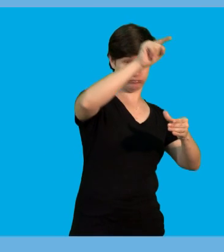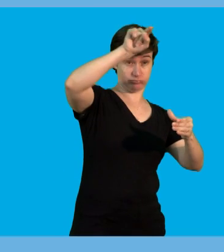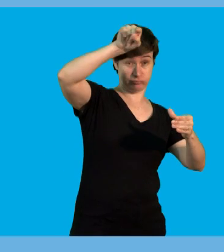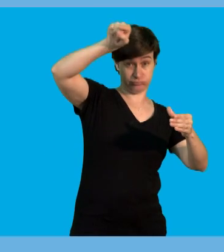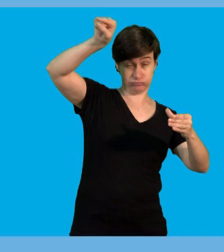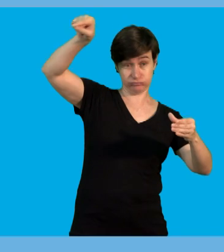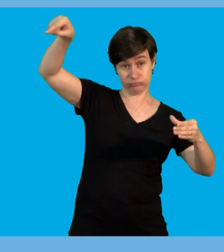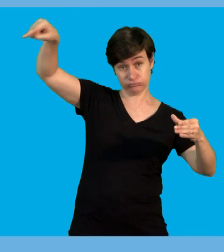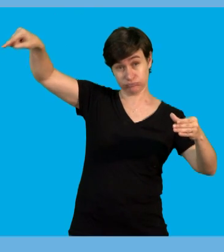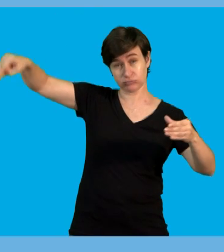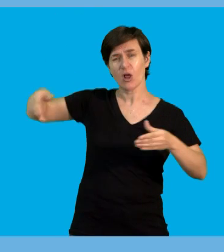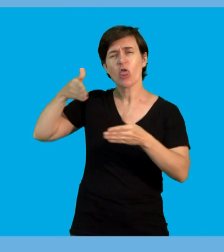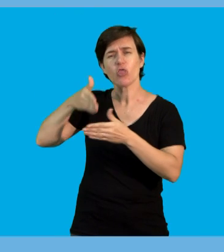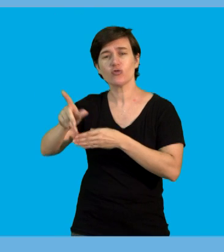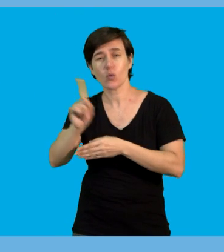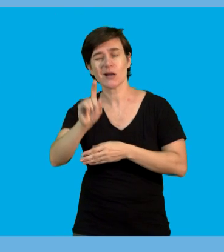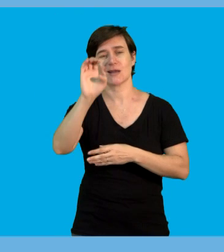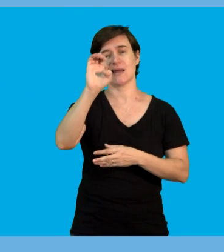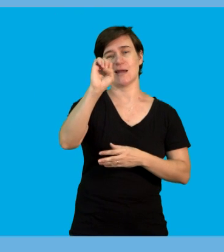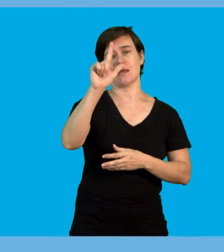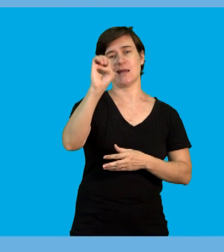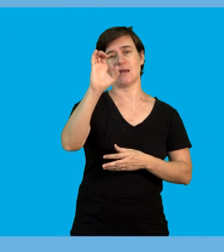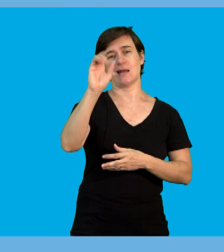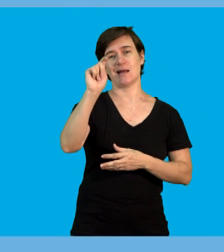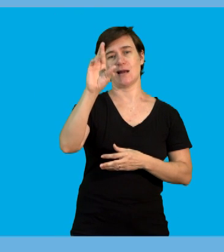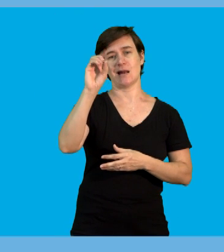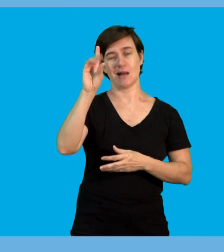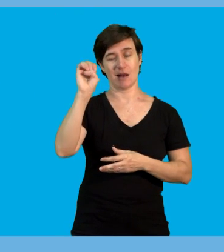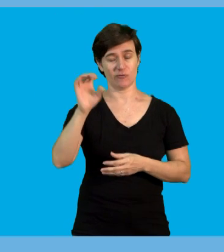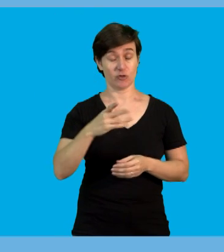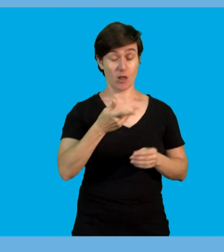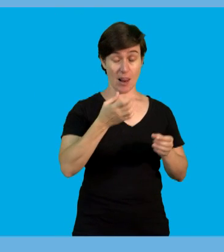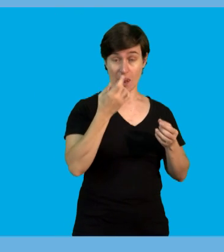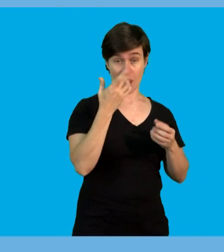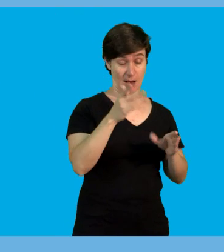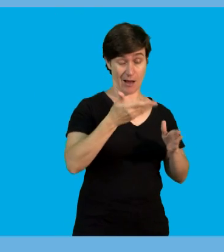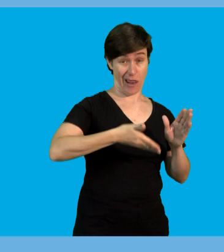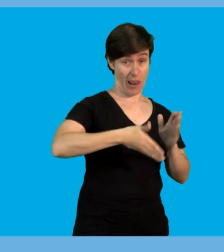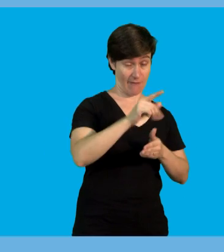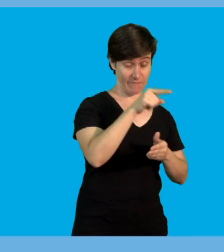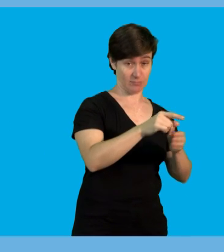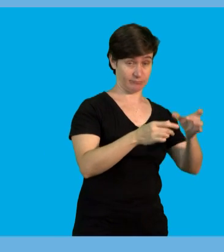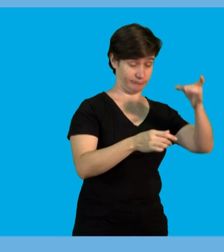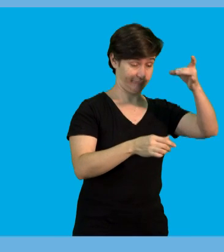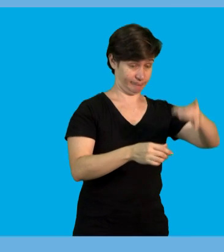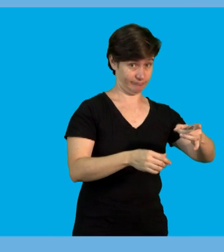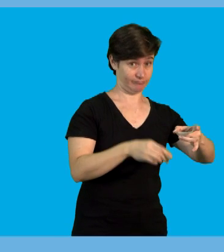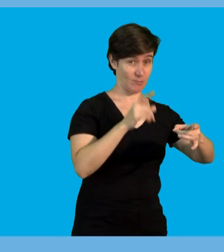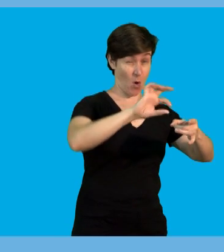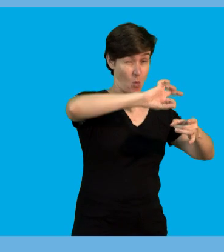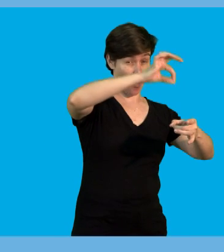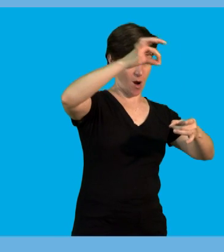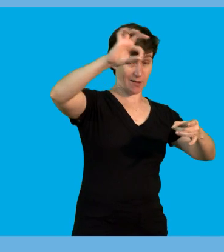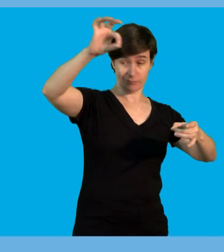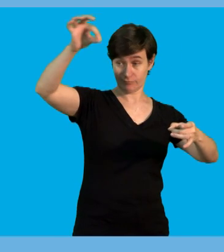the cell again via the electrodes. So the electrons are going to be leaving this cell, going through the wire,